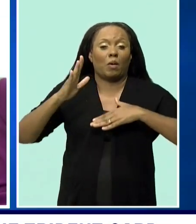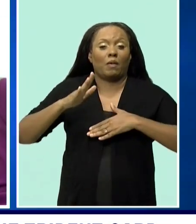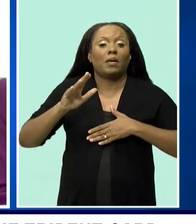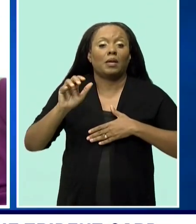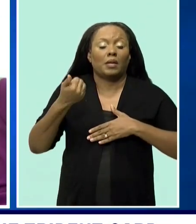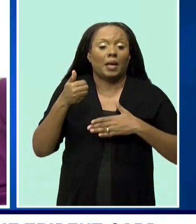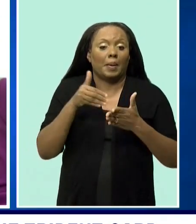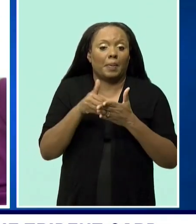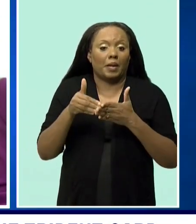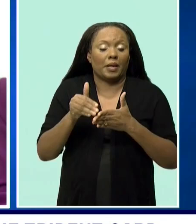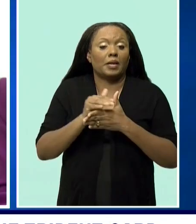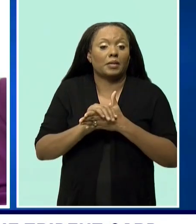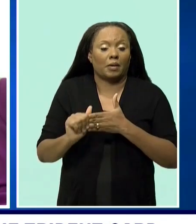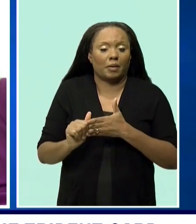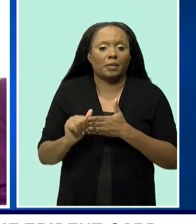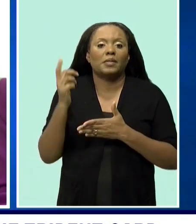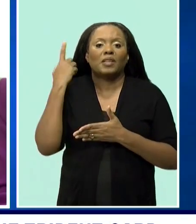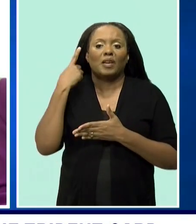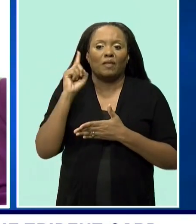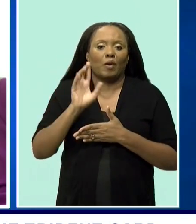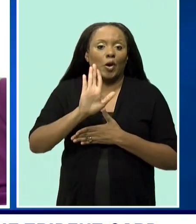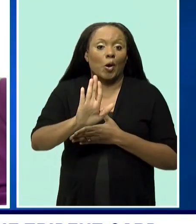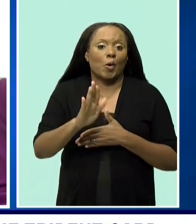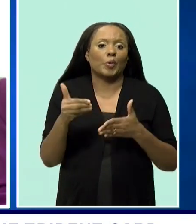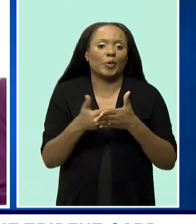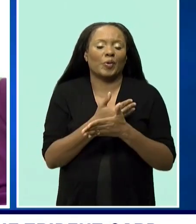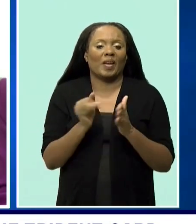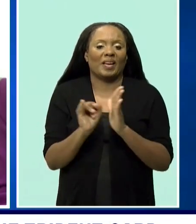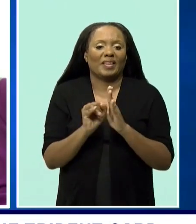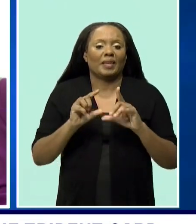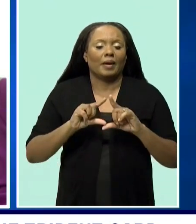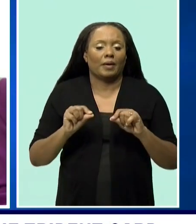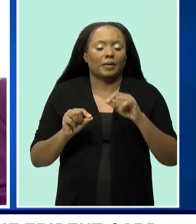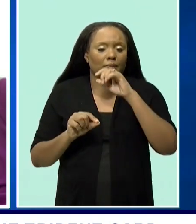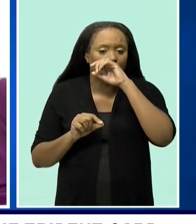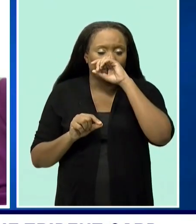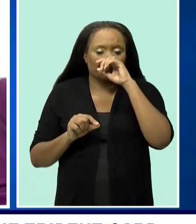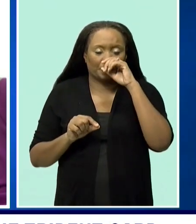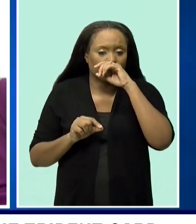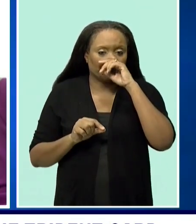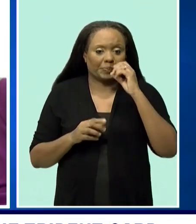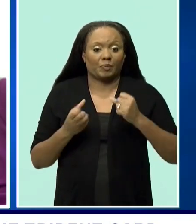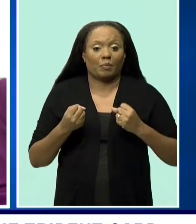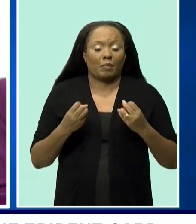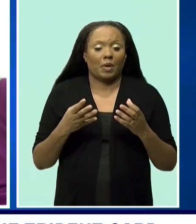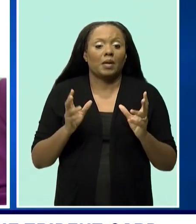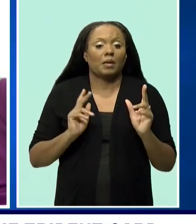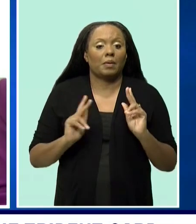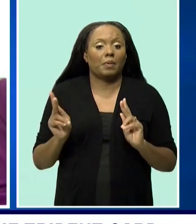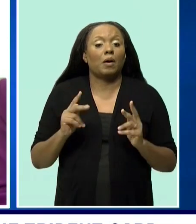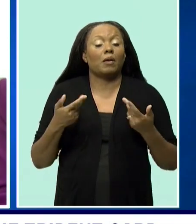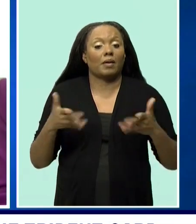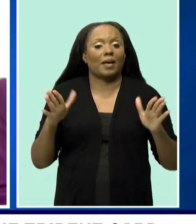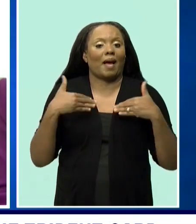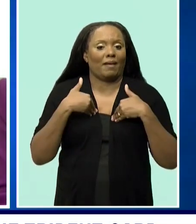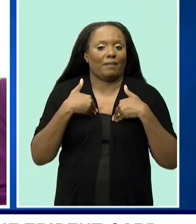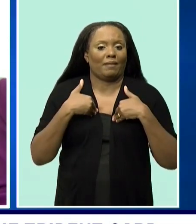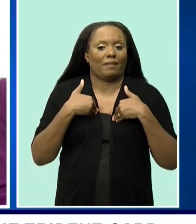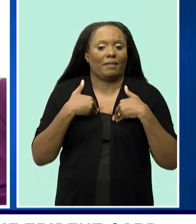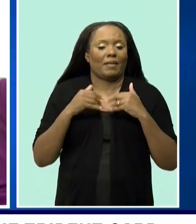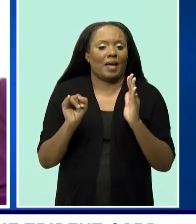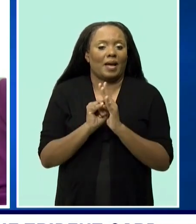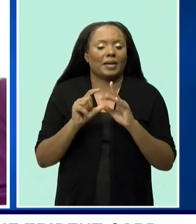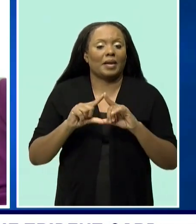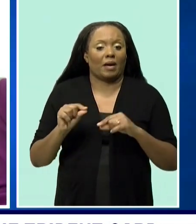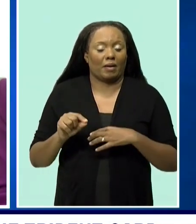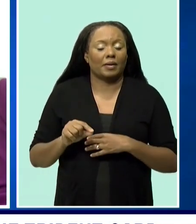Barbados. And for the many, many citizens who are actually now holding that card in their hands, that